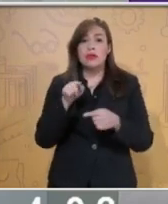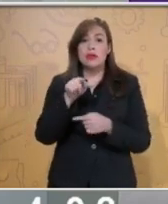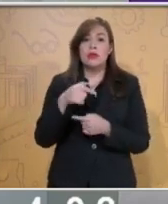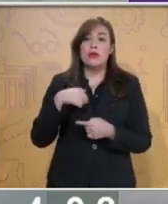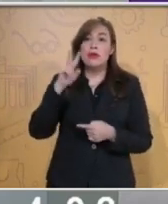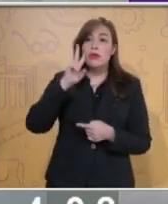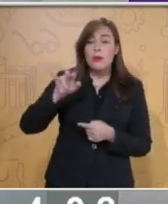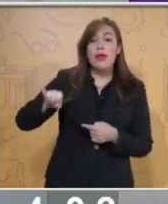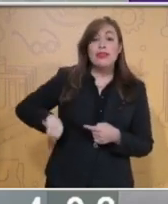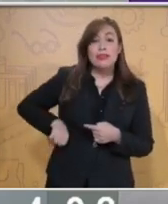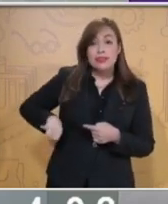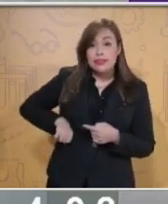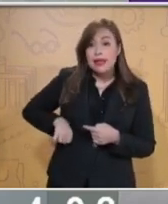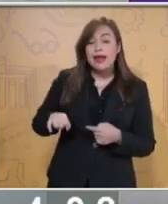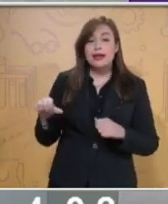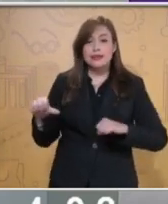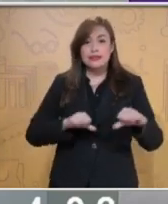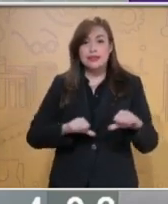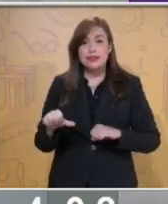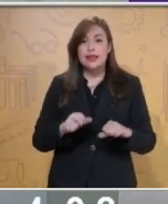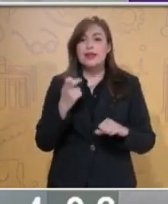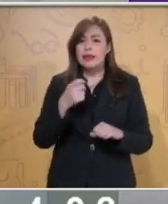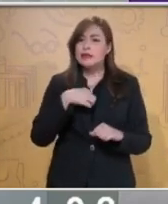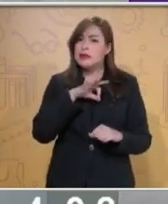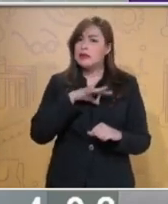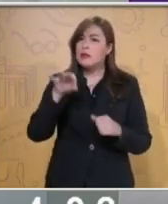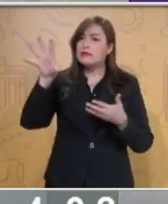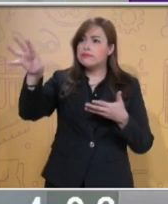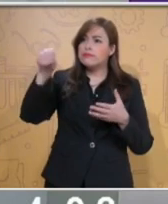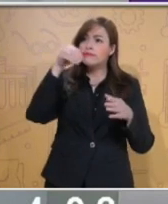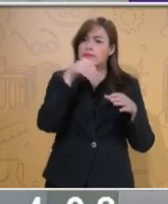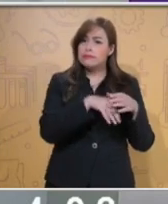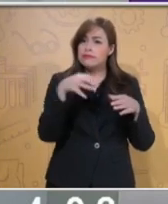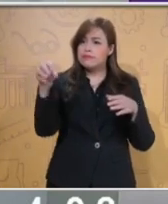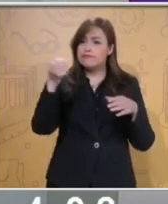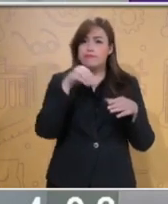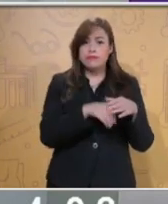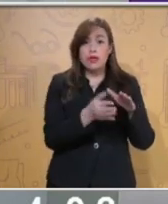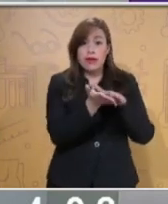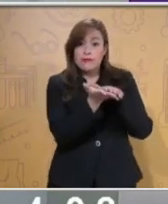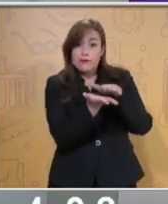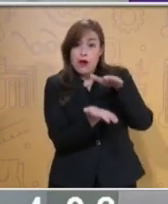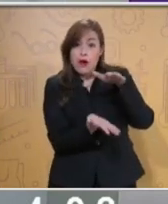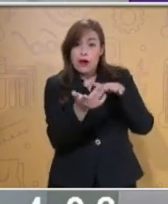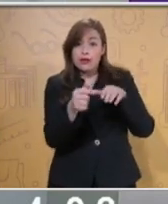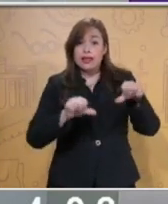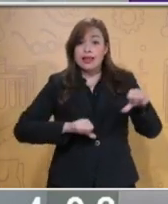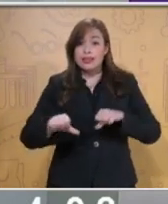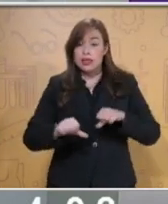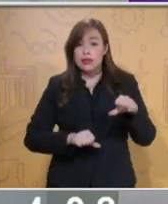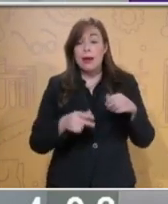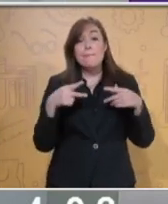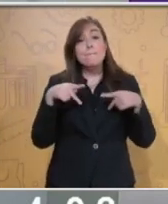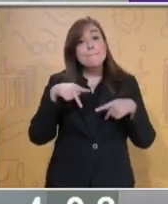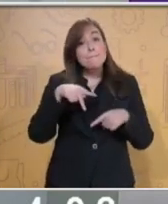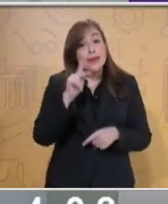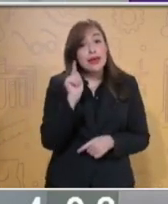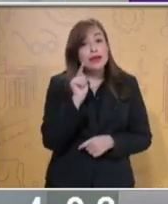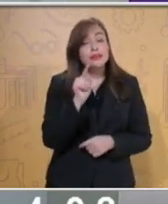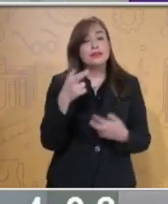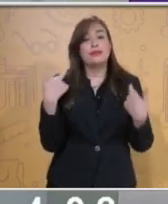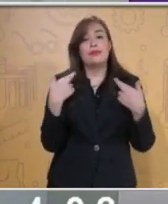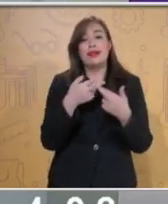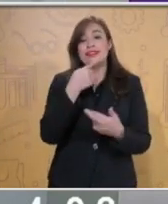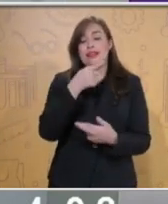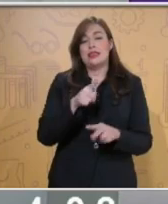activities, and then you are going to include them in your experience folder. But if your teacher has told you another